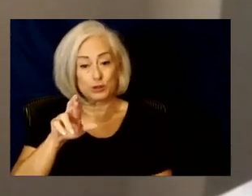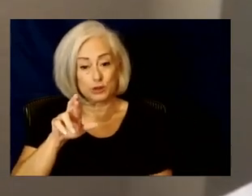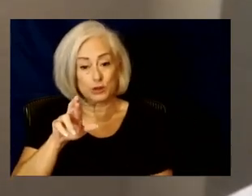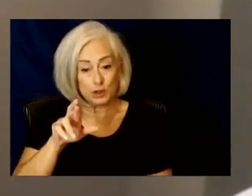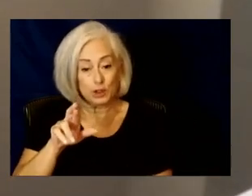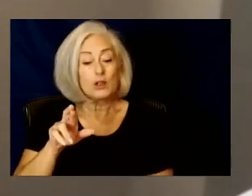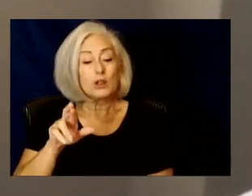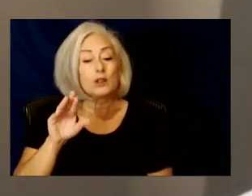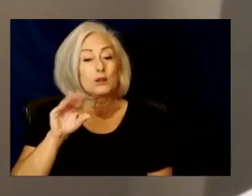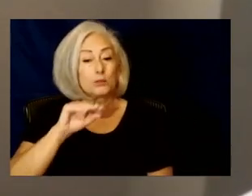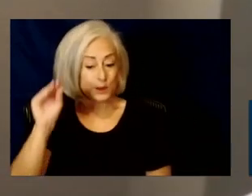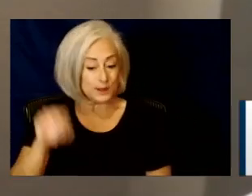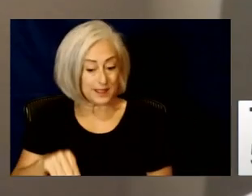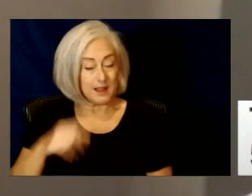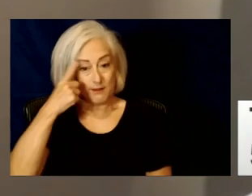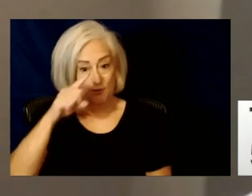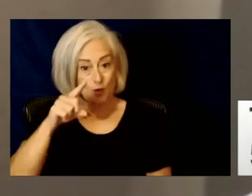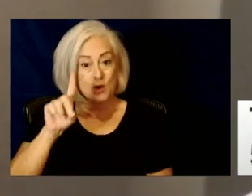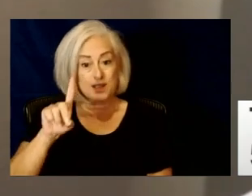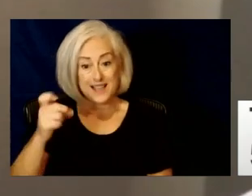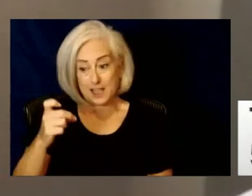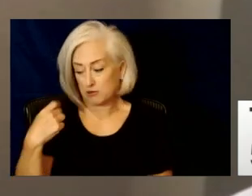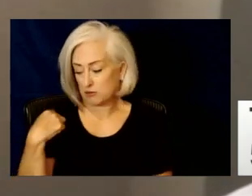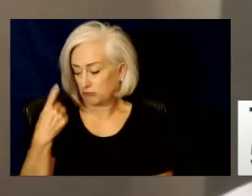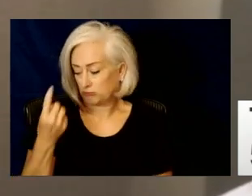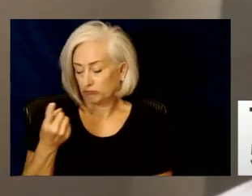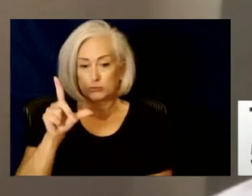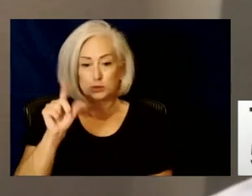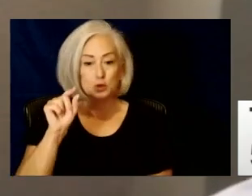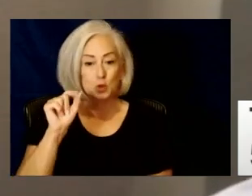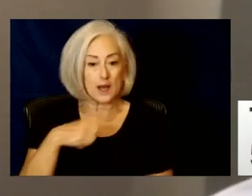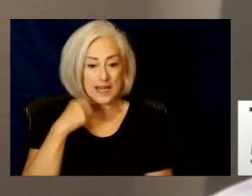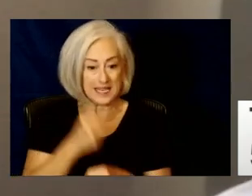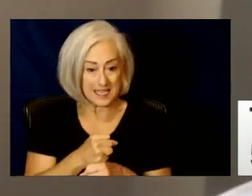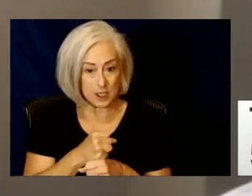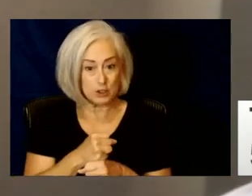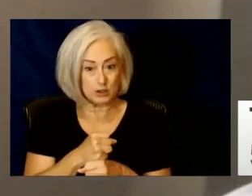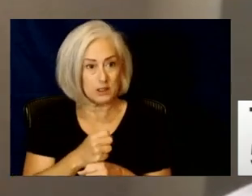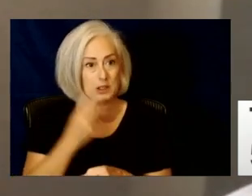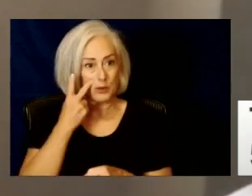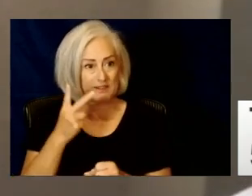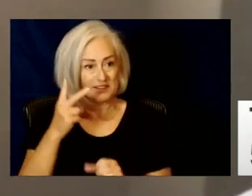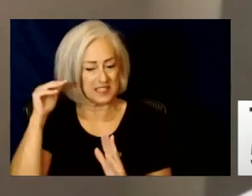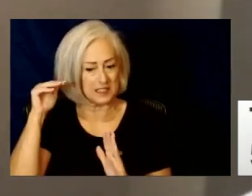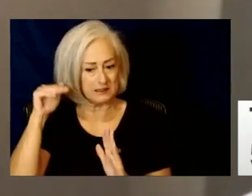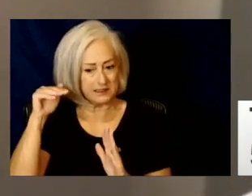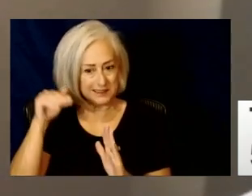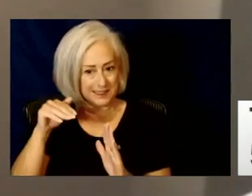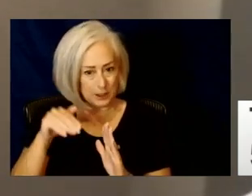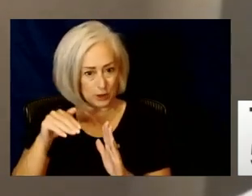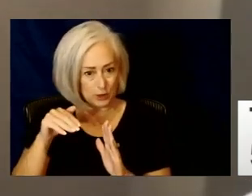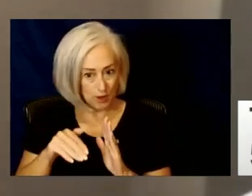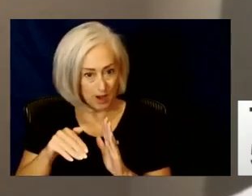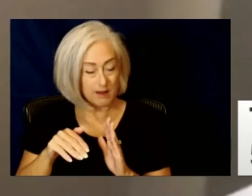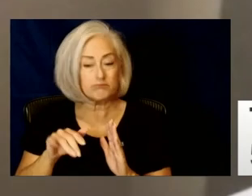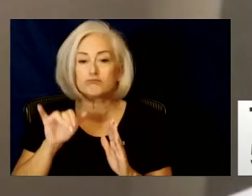rates of diagnosis, really over the last 20 years, they've been slowly declining, which is obviously great